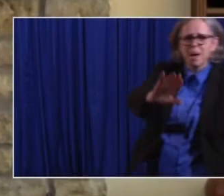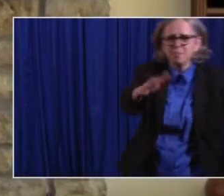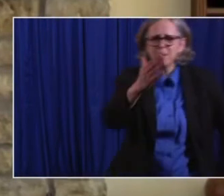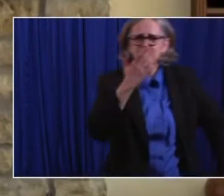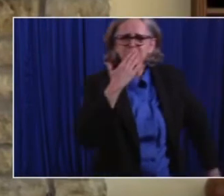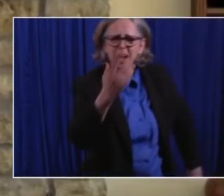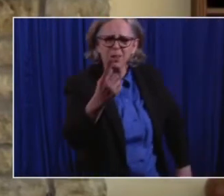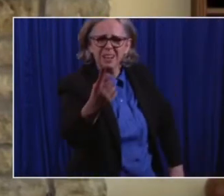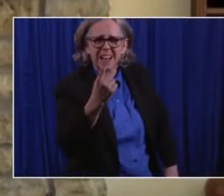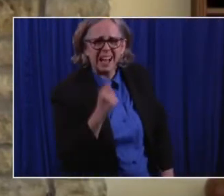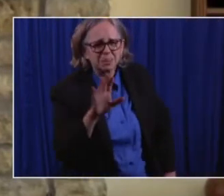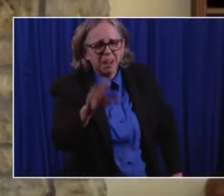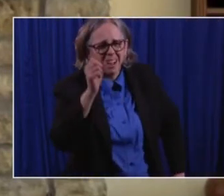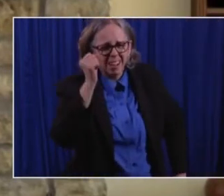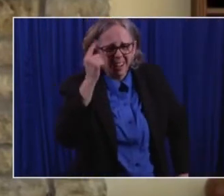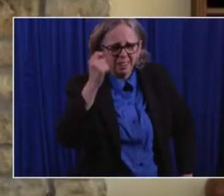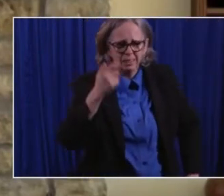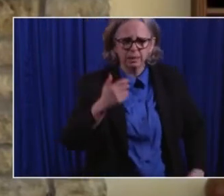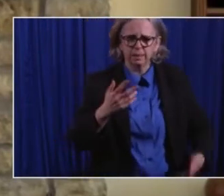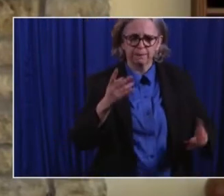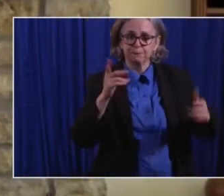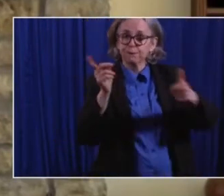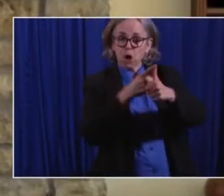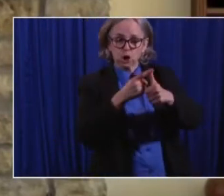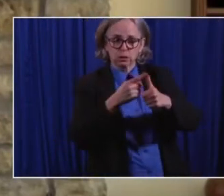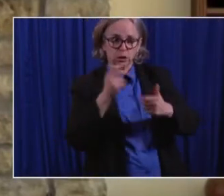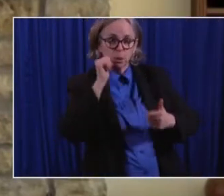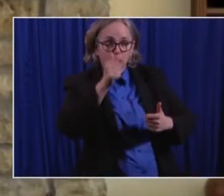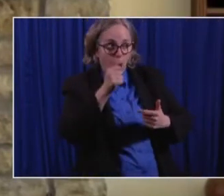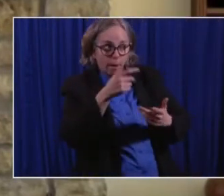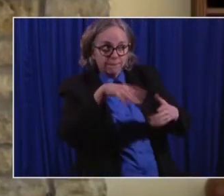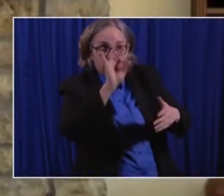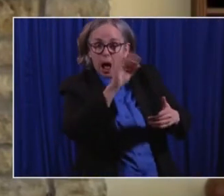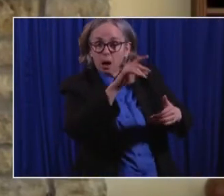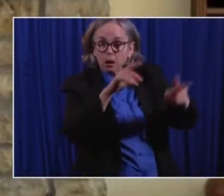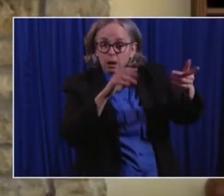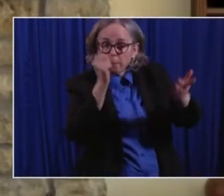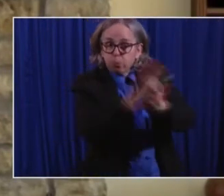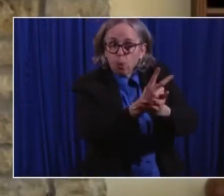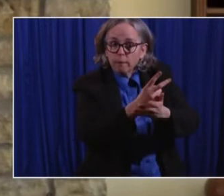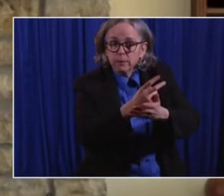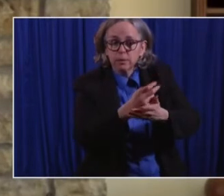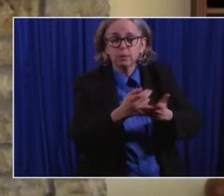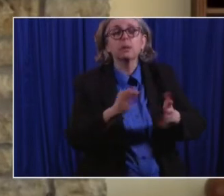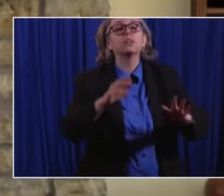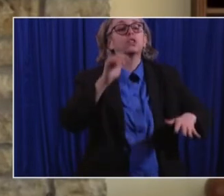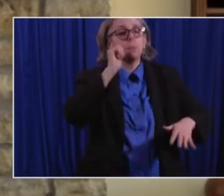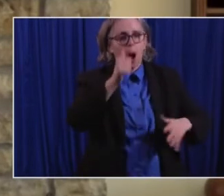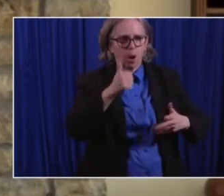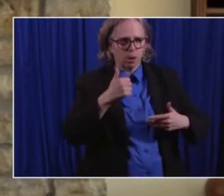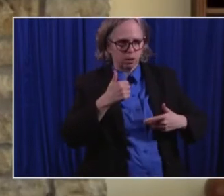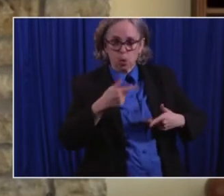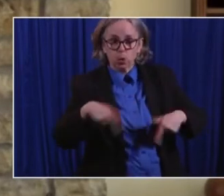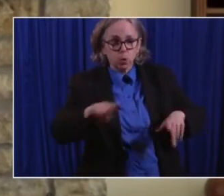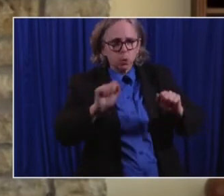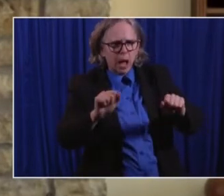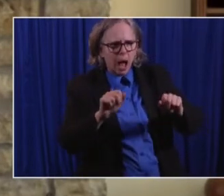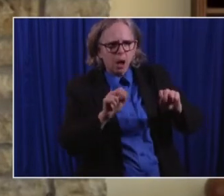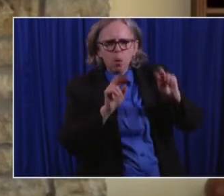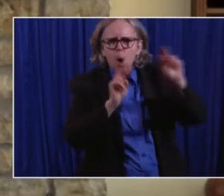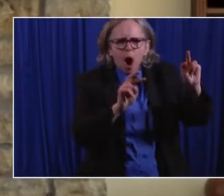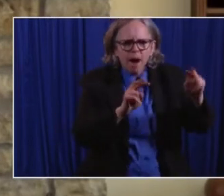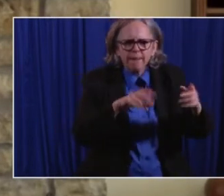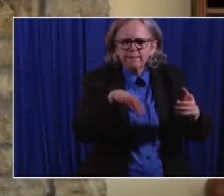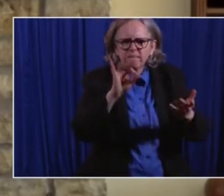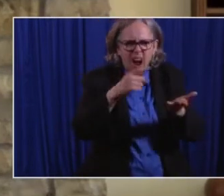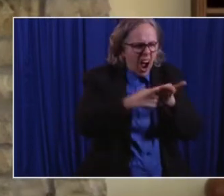in can do that and watch as these experts talk to each other and try to analyze